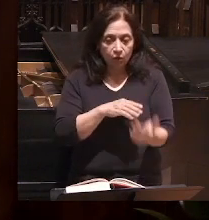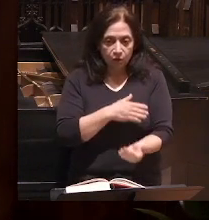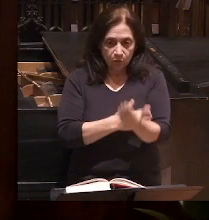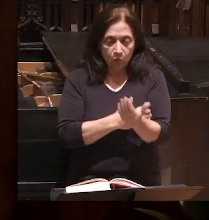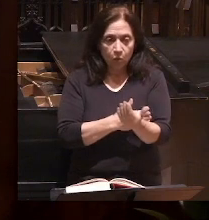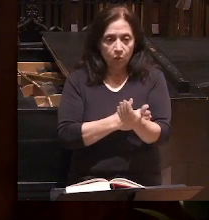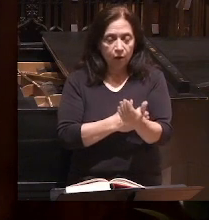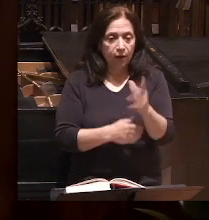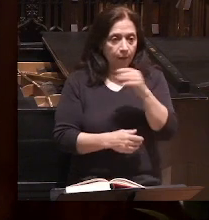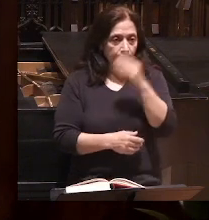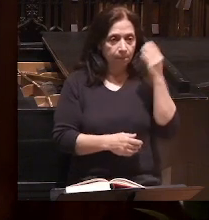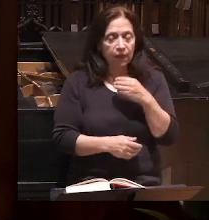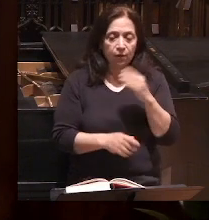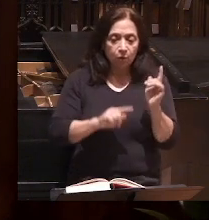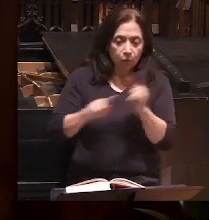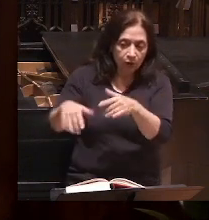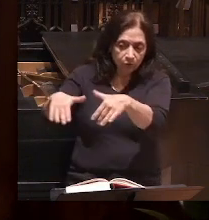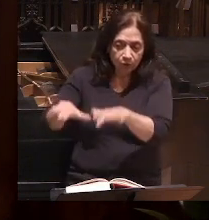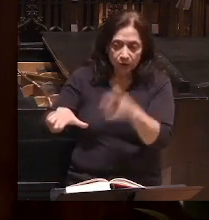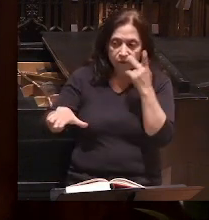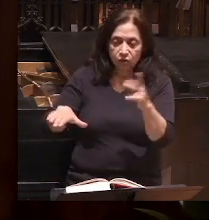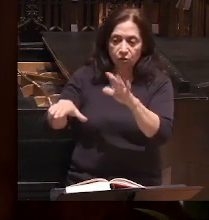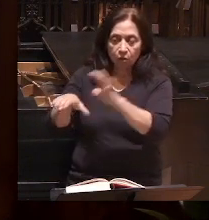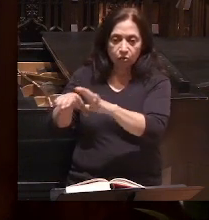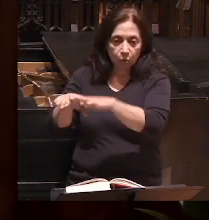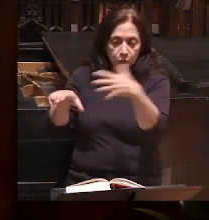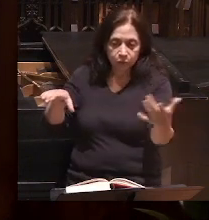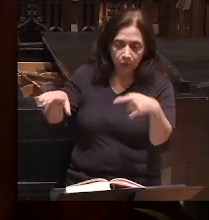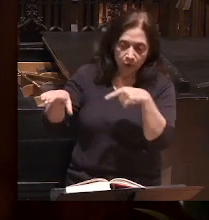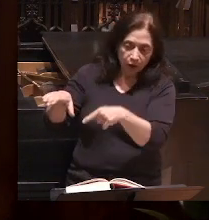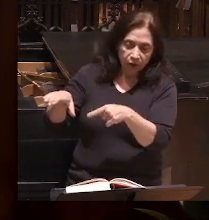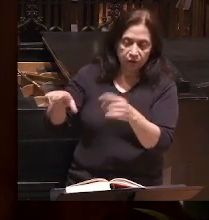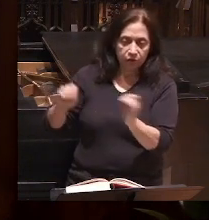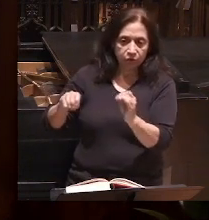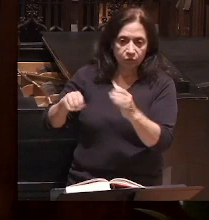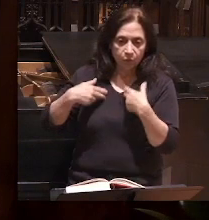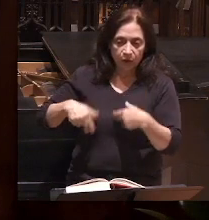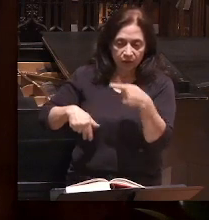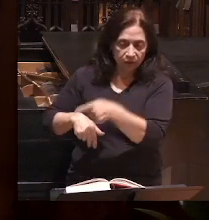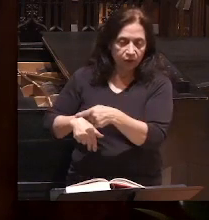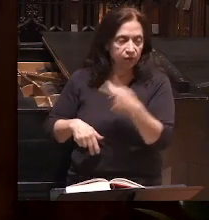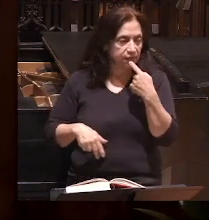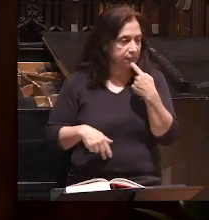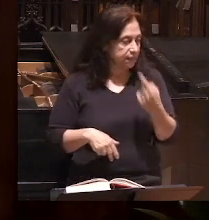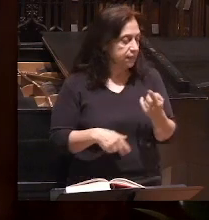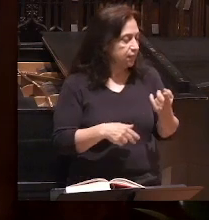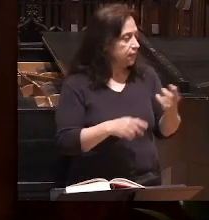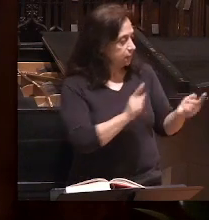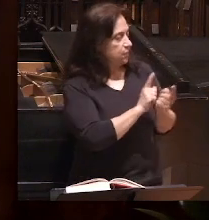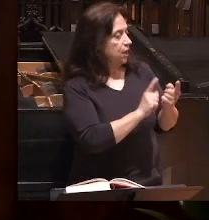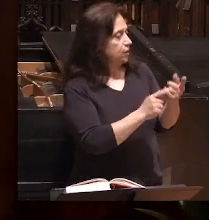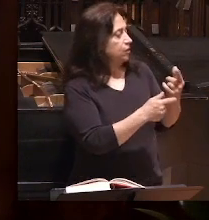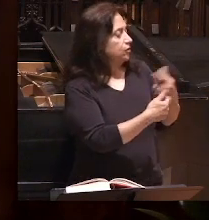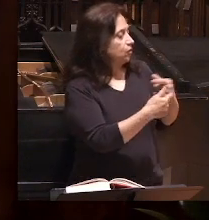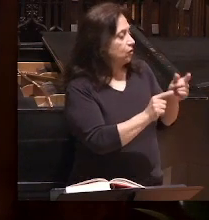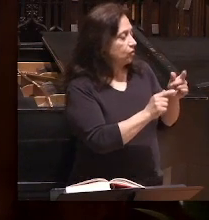morning Mary went to the tomb and found the stone rolled away, on the same day she begged the gardener to give her